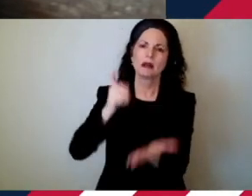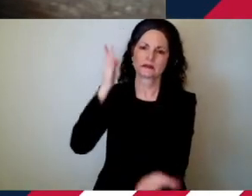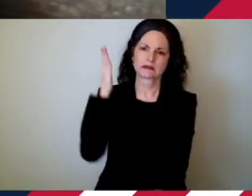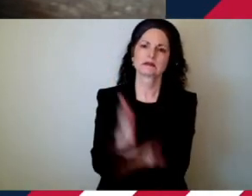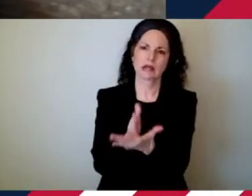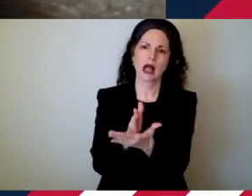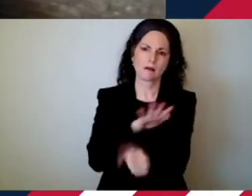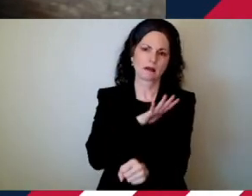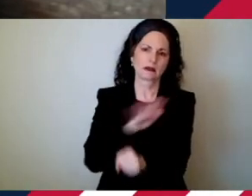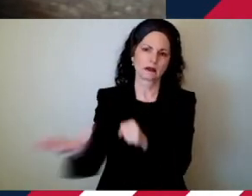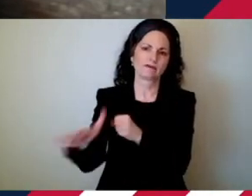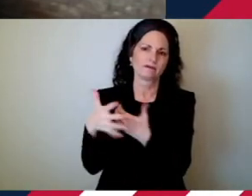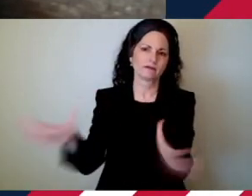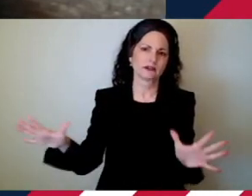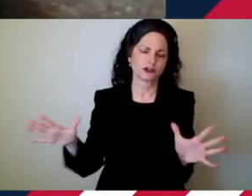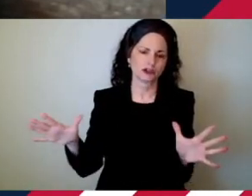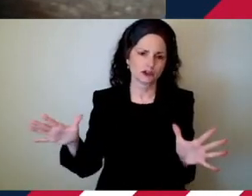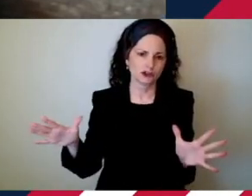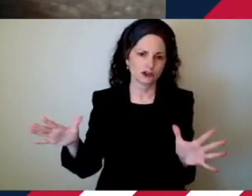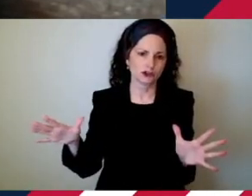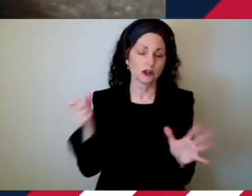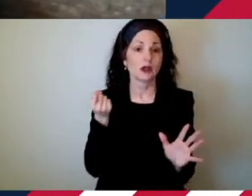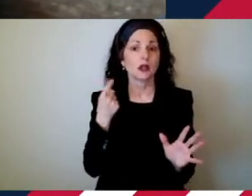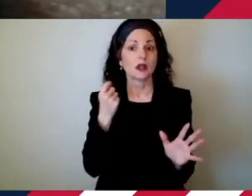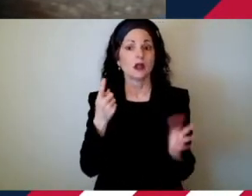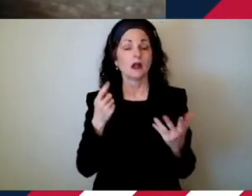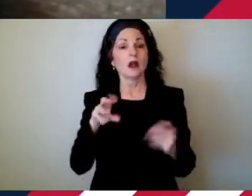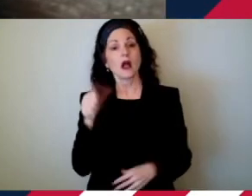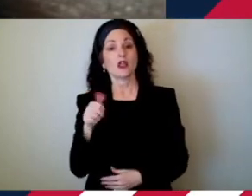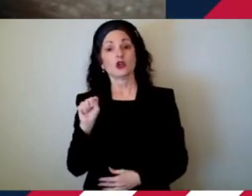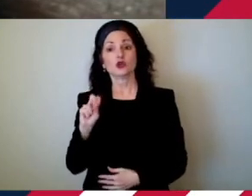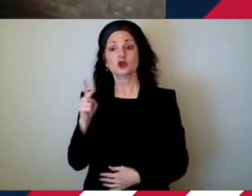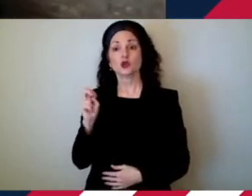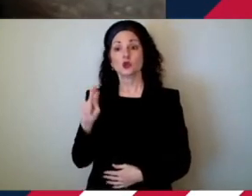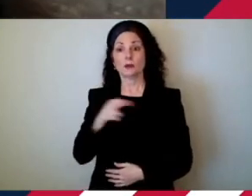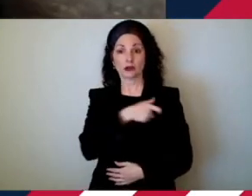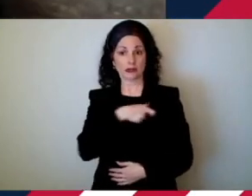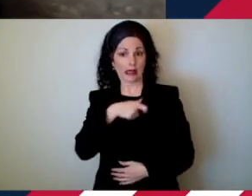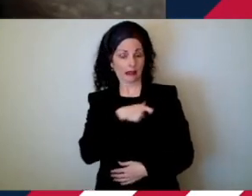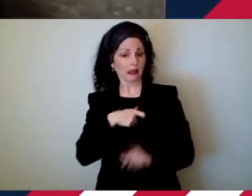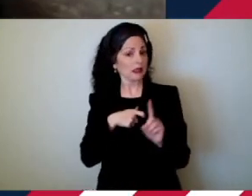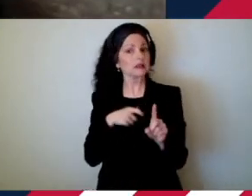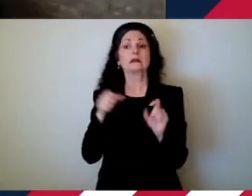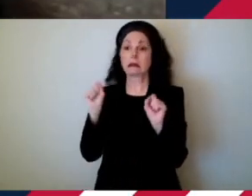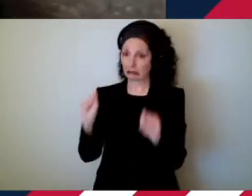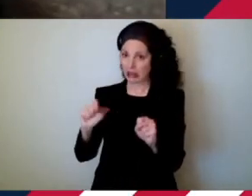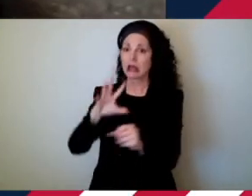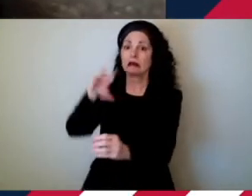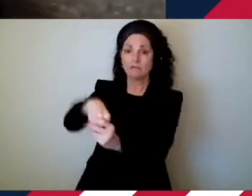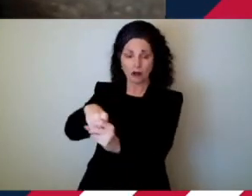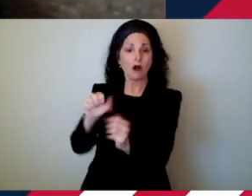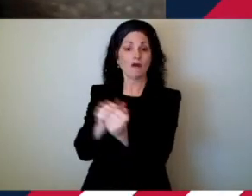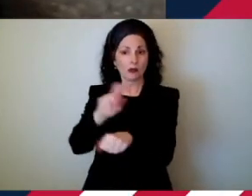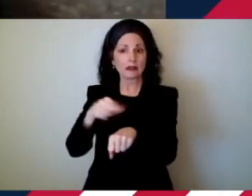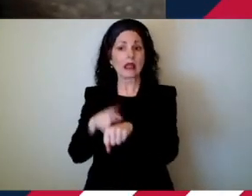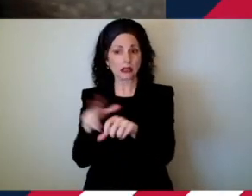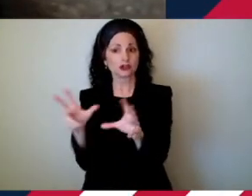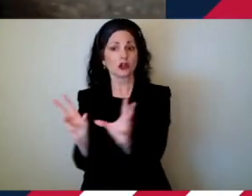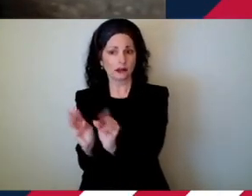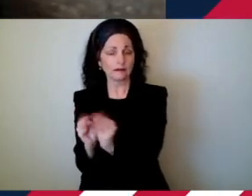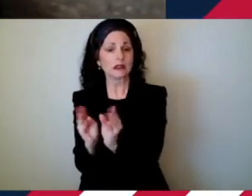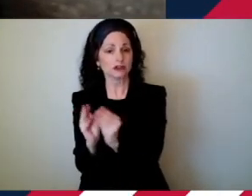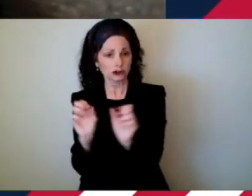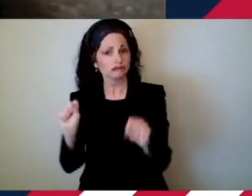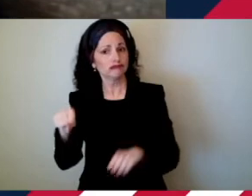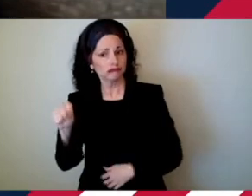superdelegates, which is party leaders, elected officials, should not be barred from participating in the national convention. They should